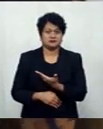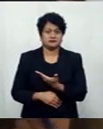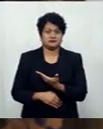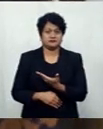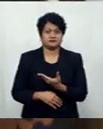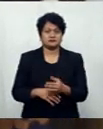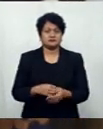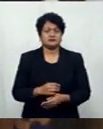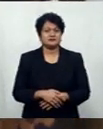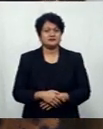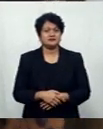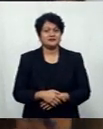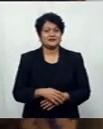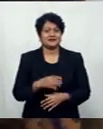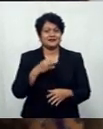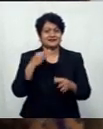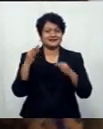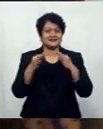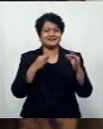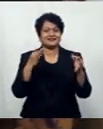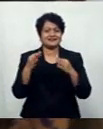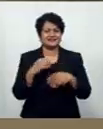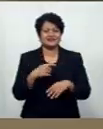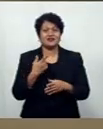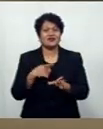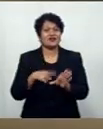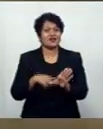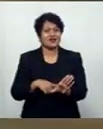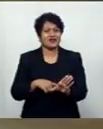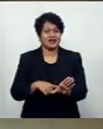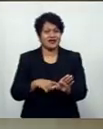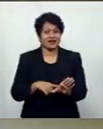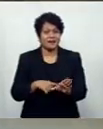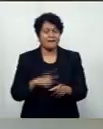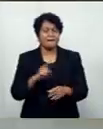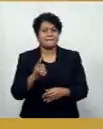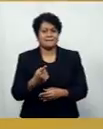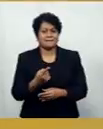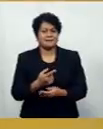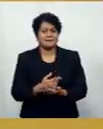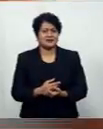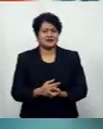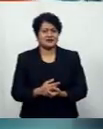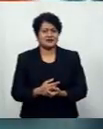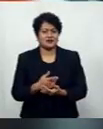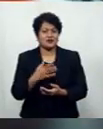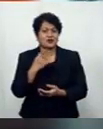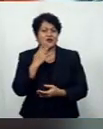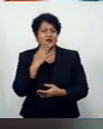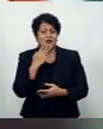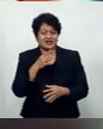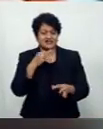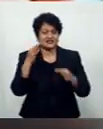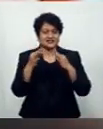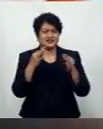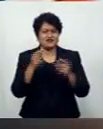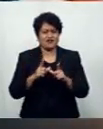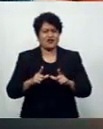Her talent was not recognized while she was young, but Harsmital got recognition while singing for local